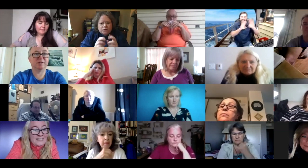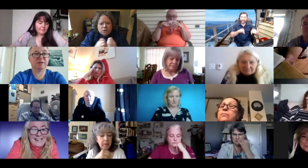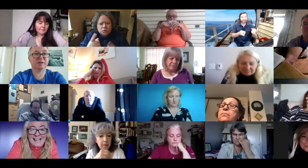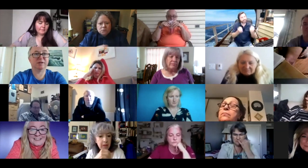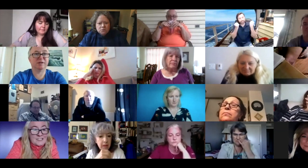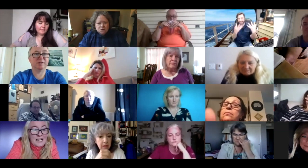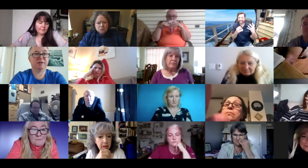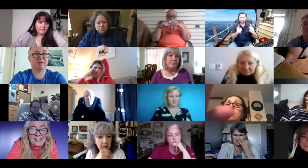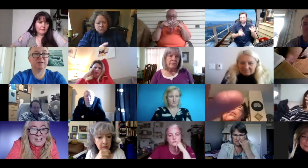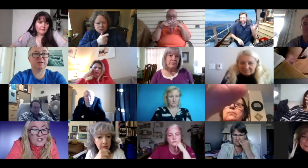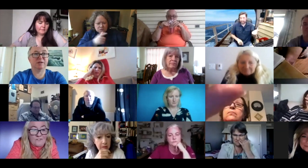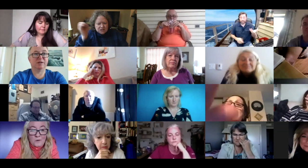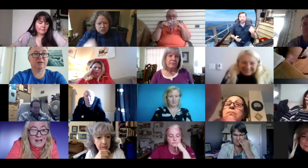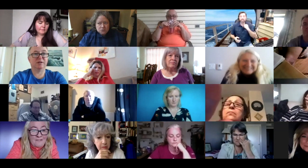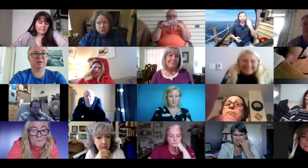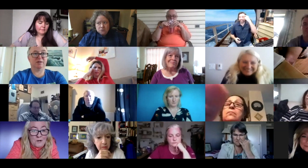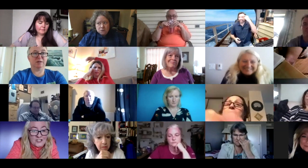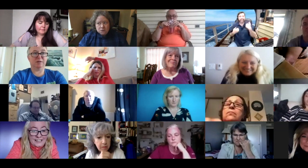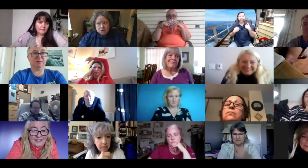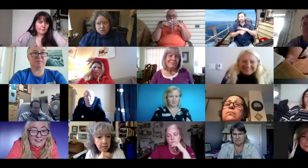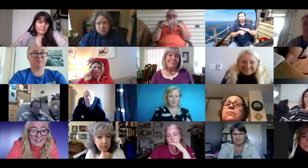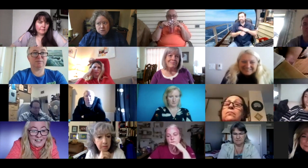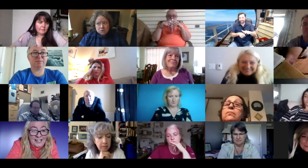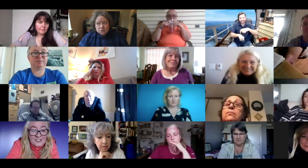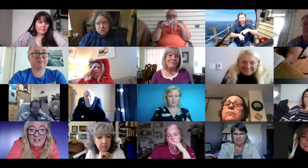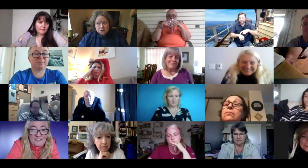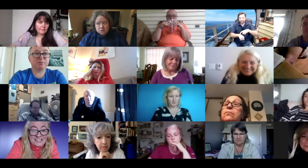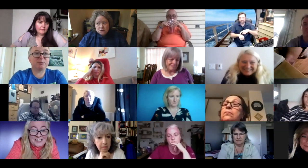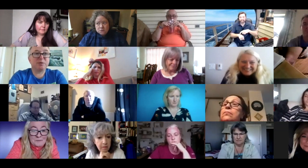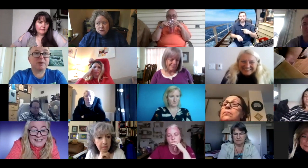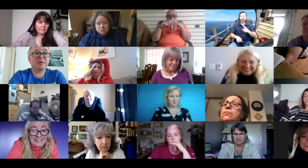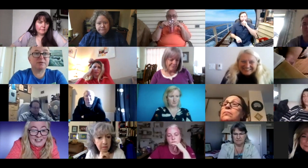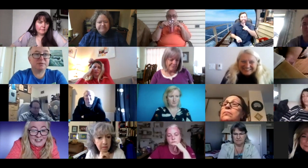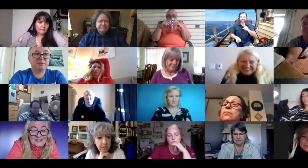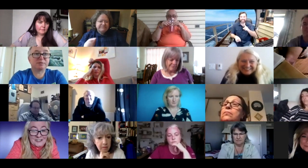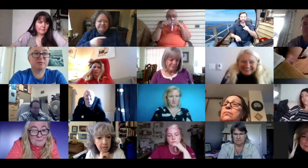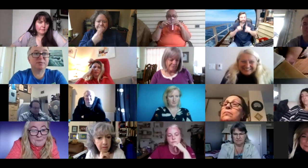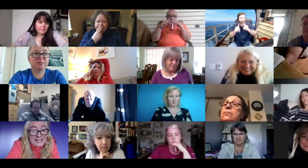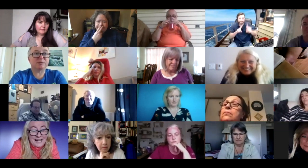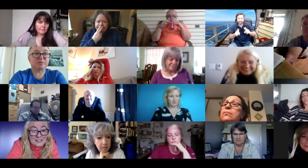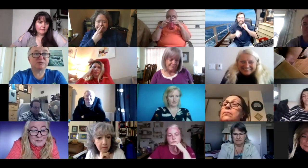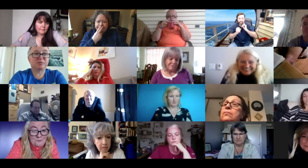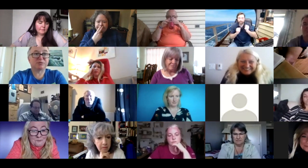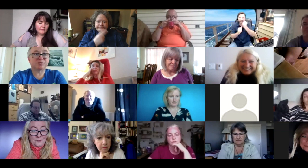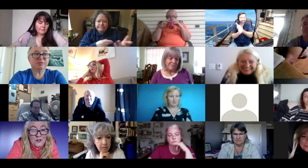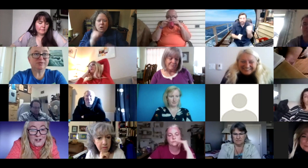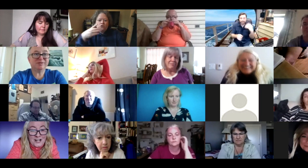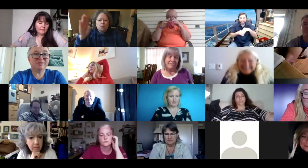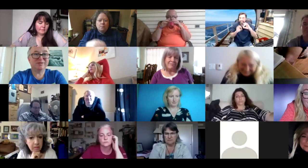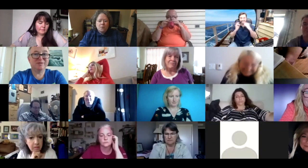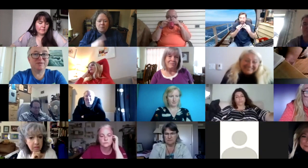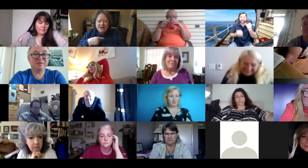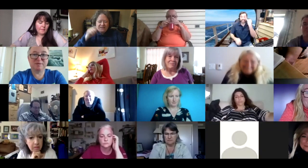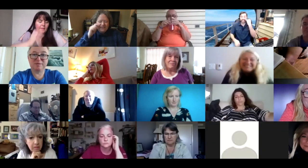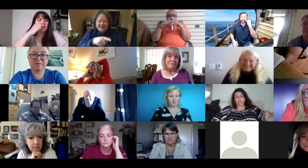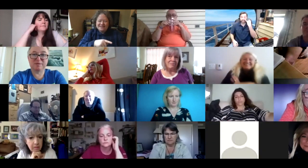don't think they had the time to interview everybody. So if they didn't speak English, they probably had this look on their